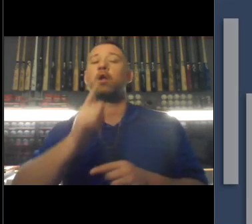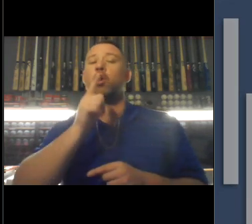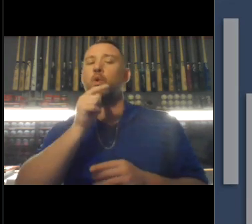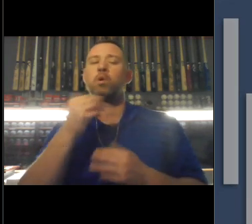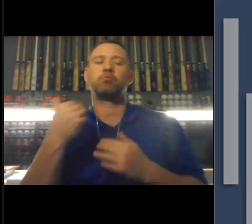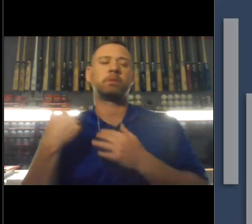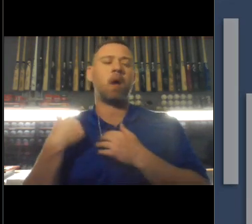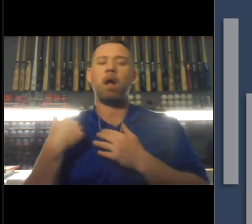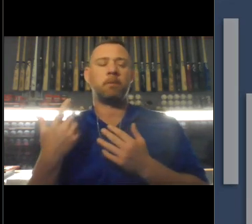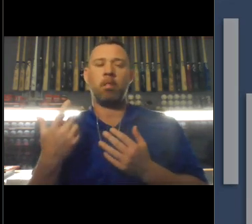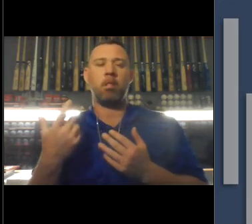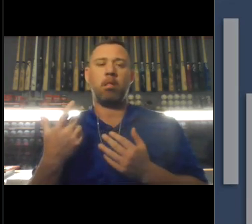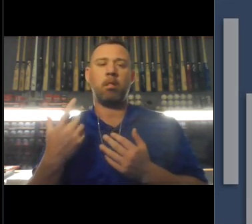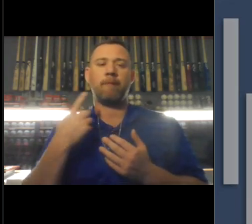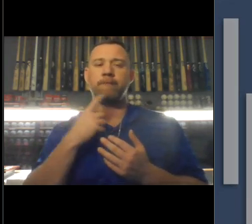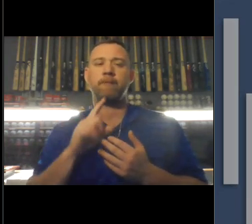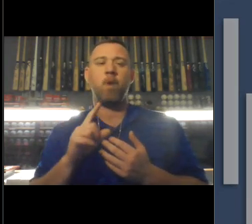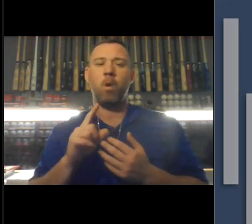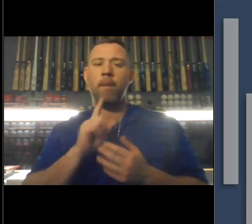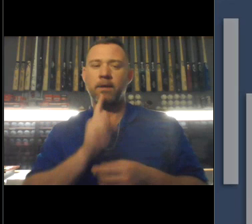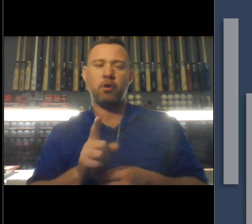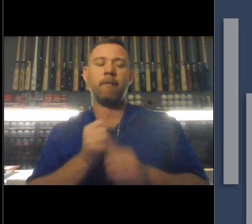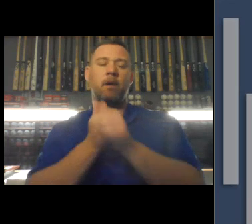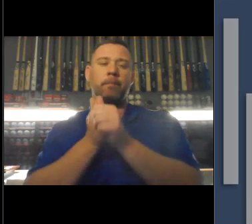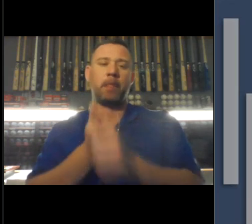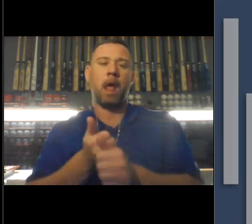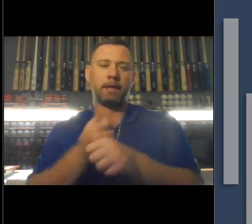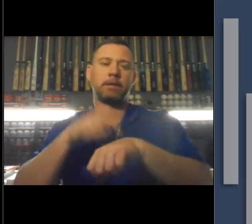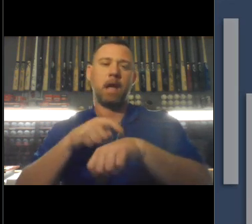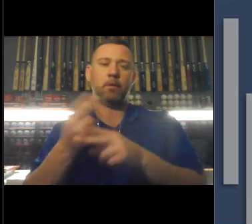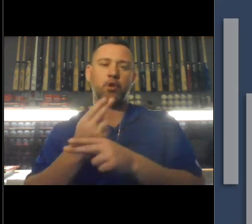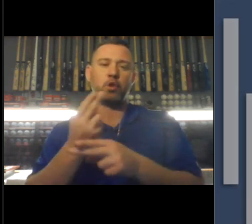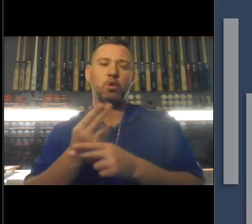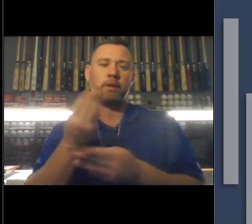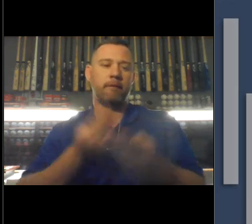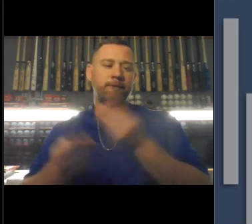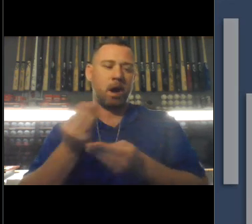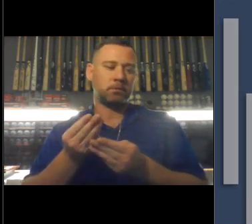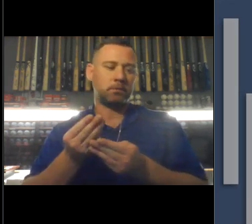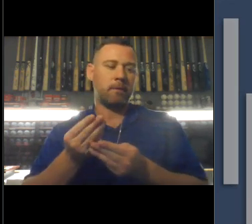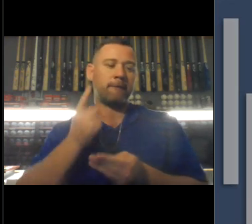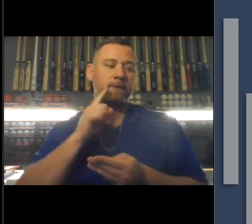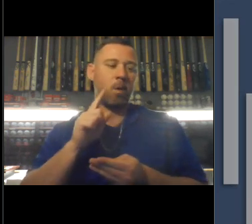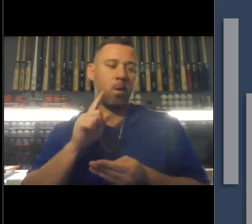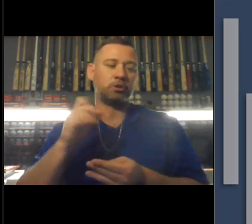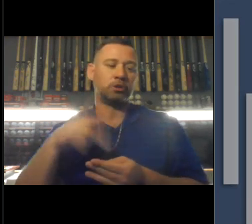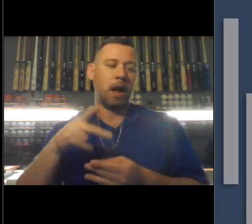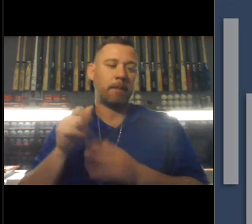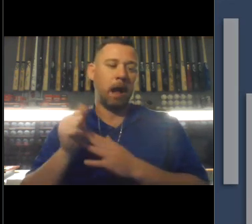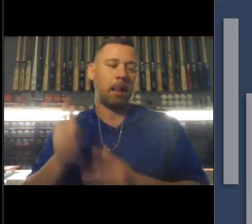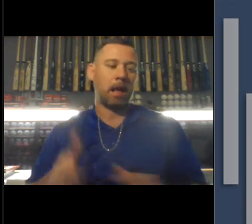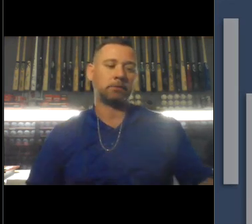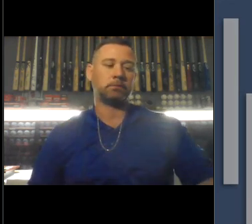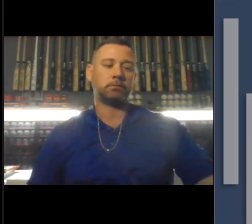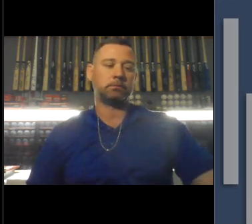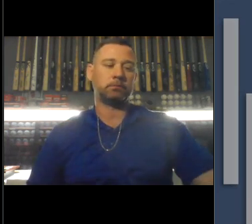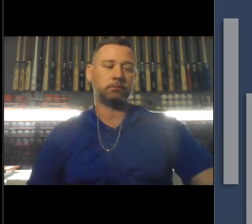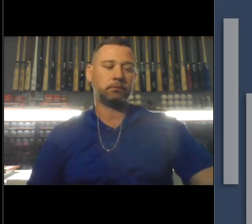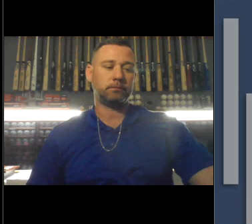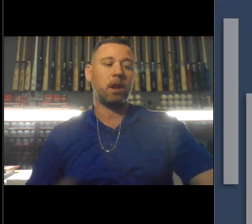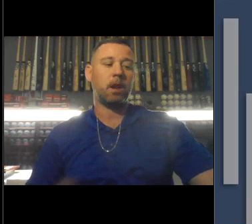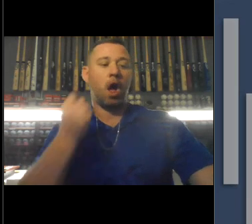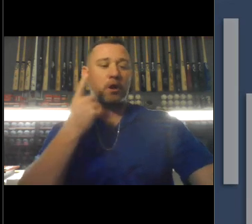responsible party for ensuring compliance with the timely use of funds policies per shop guidelines. I understand that